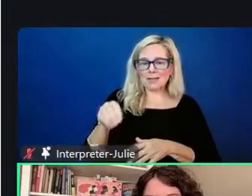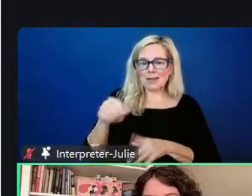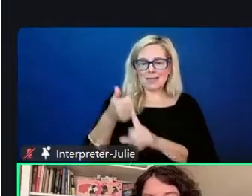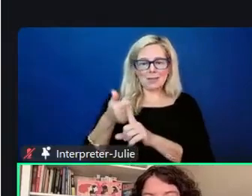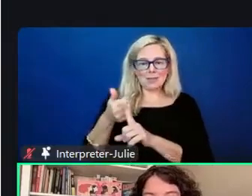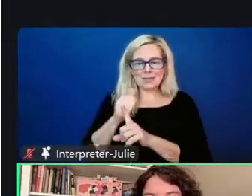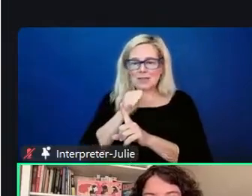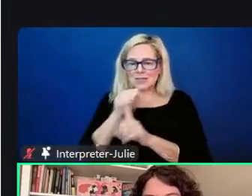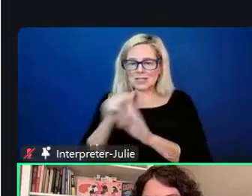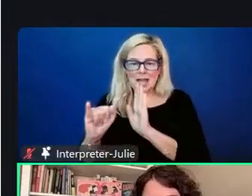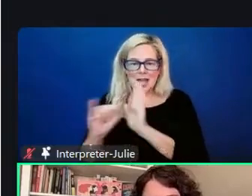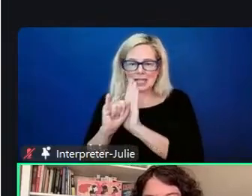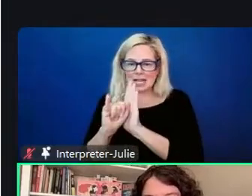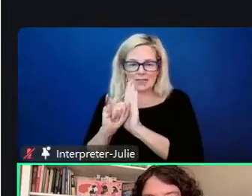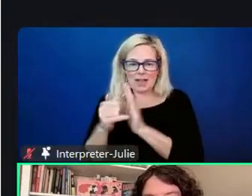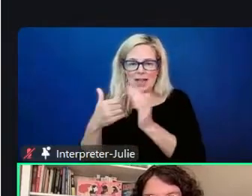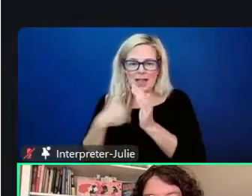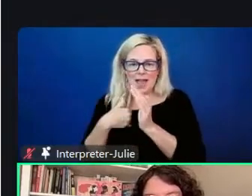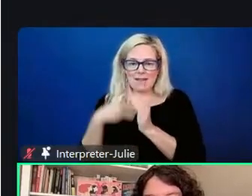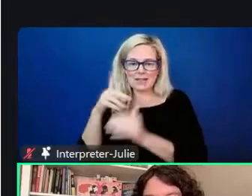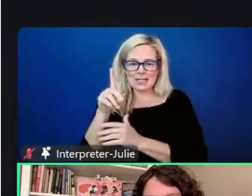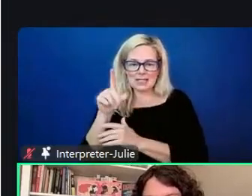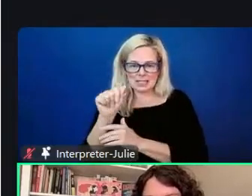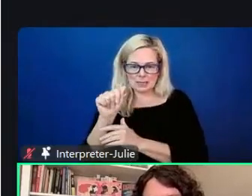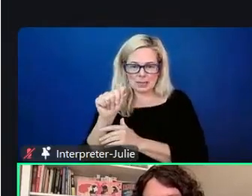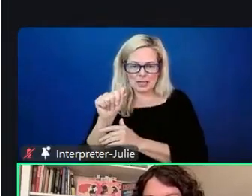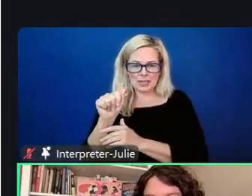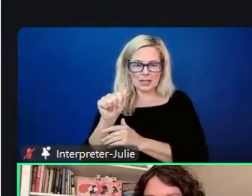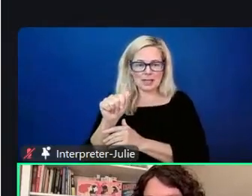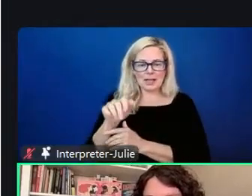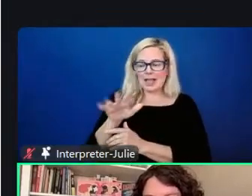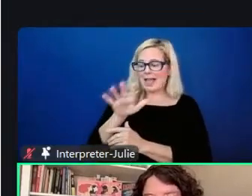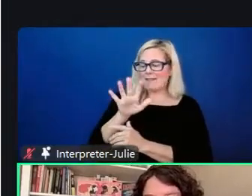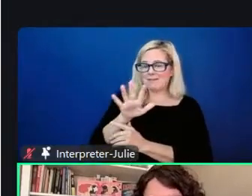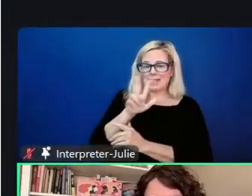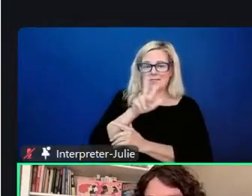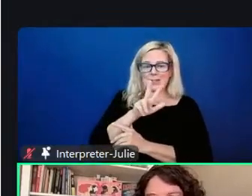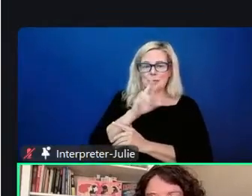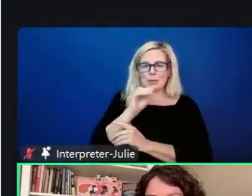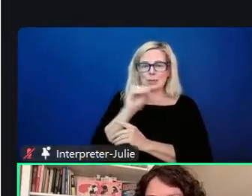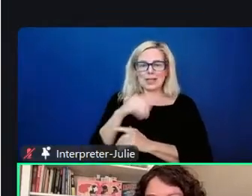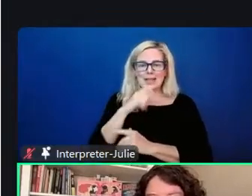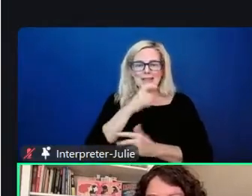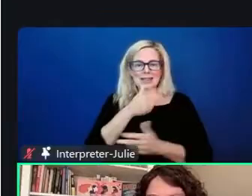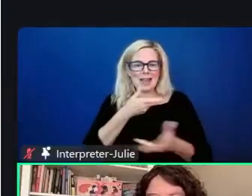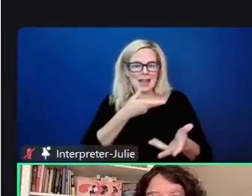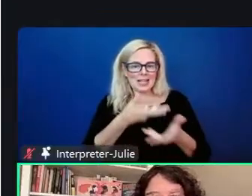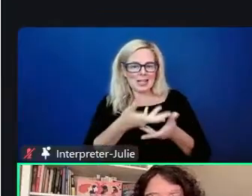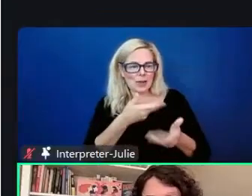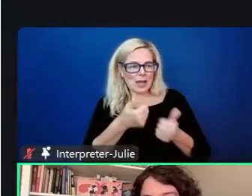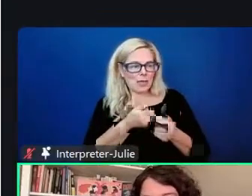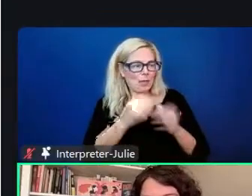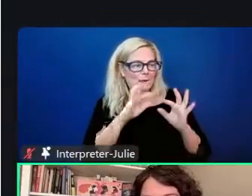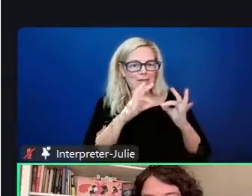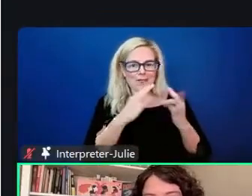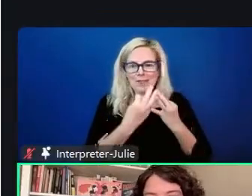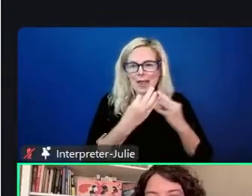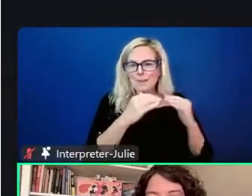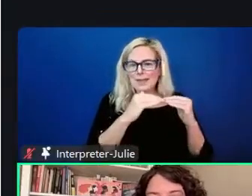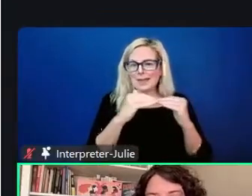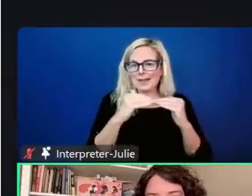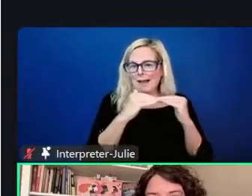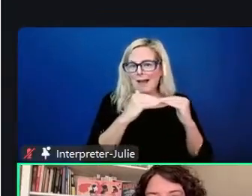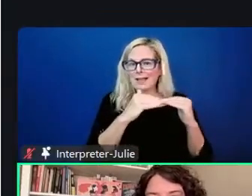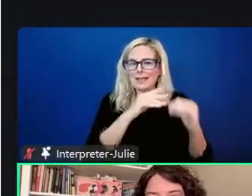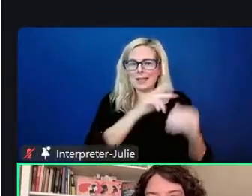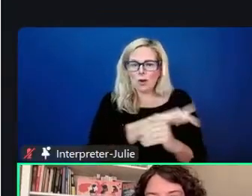disability, and 53% did not interact consistently themselves with a family member, friend, colleague, patient, or community member